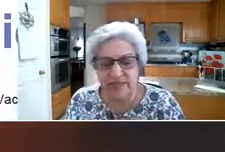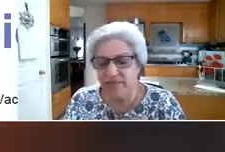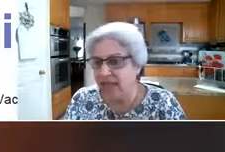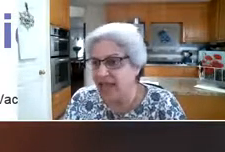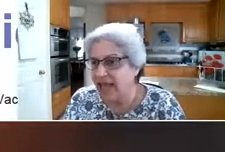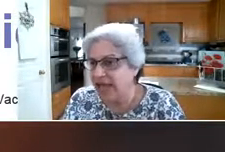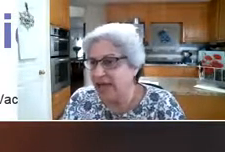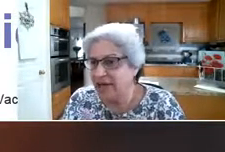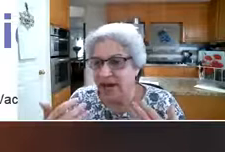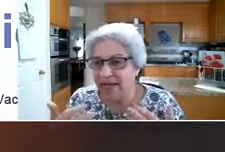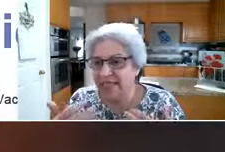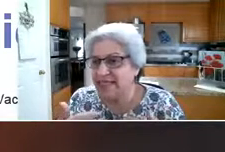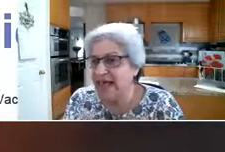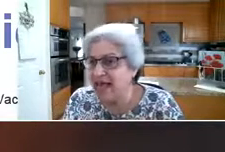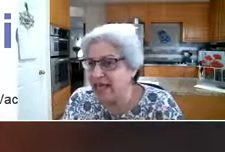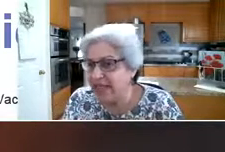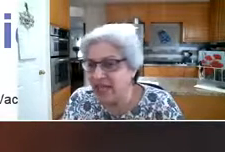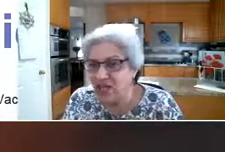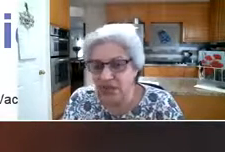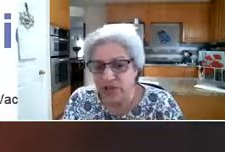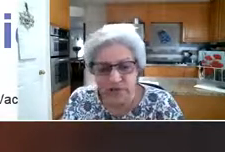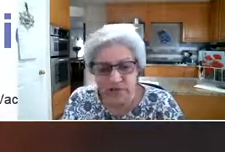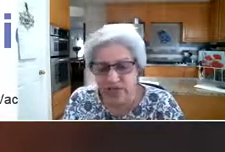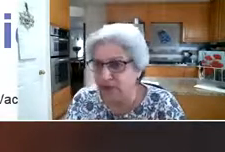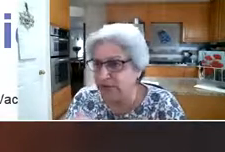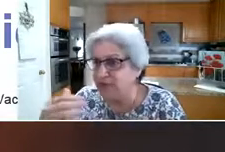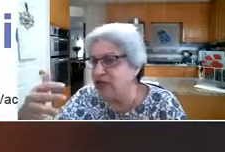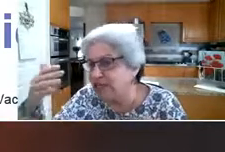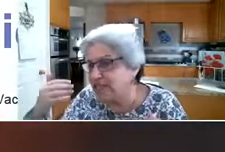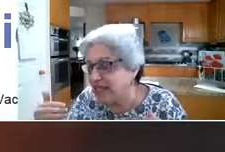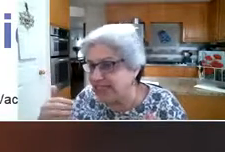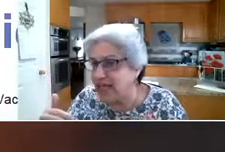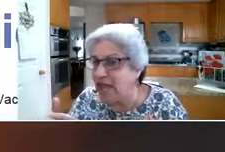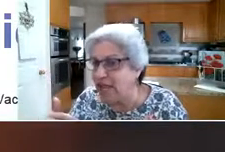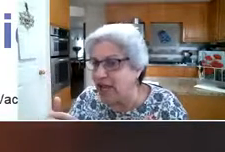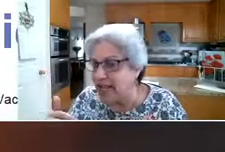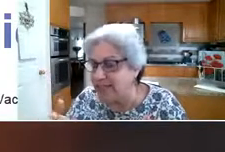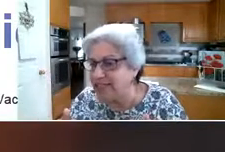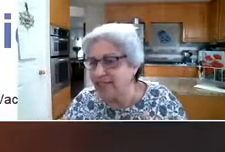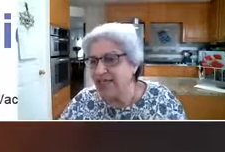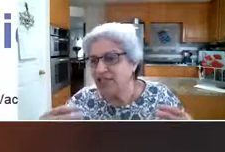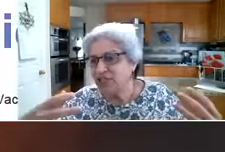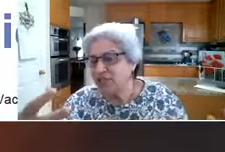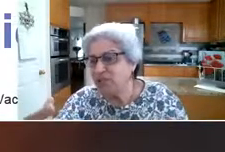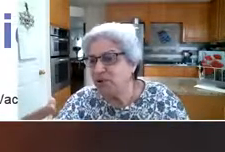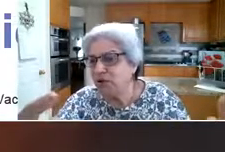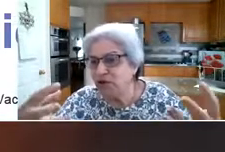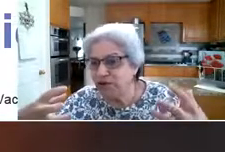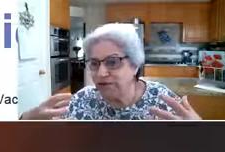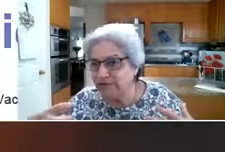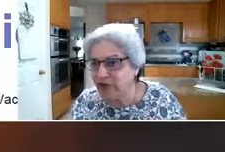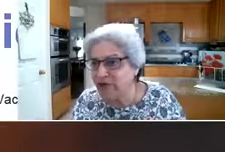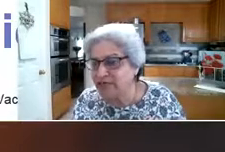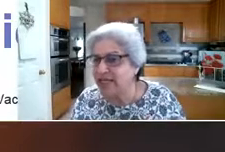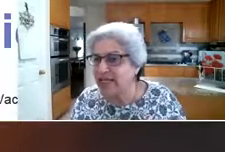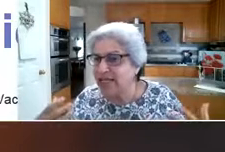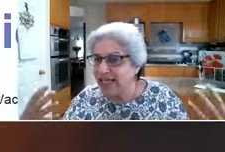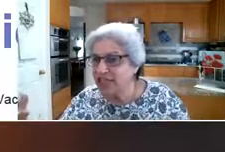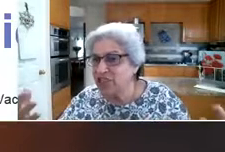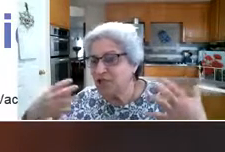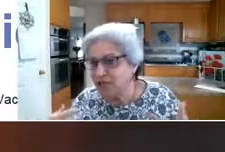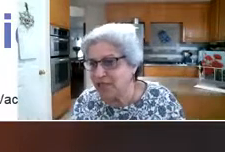cells. Antibodies then can use their foot at the other end to pull the